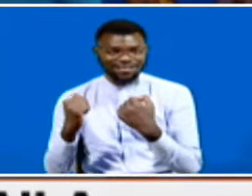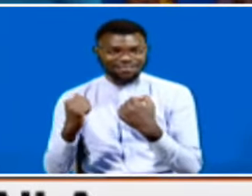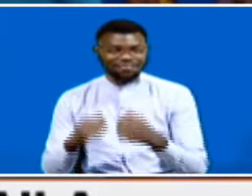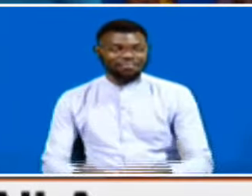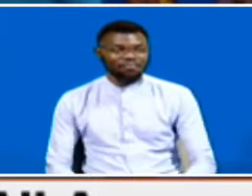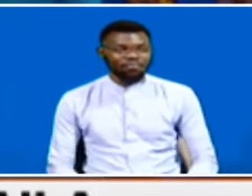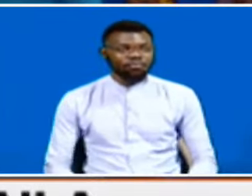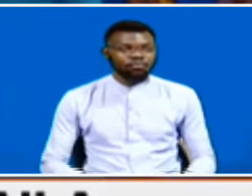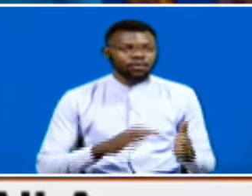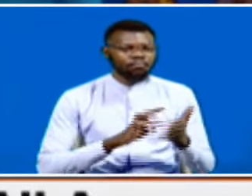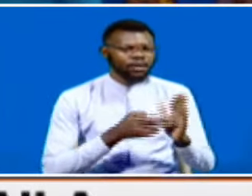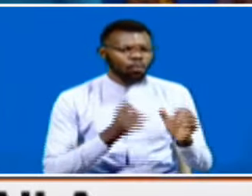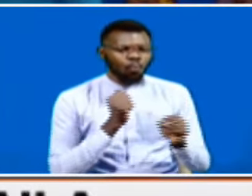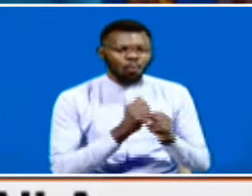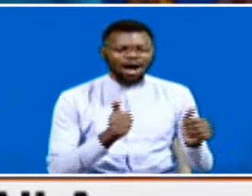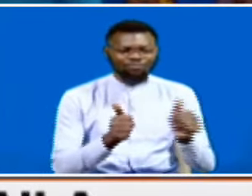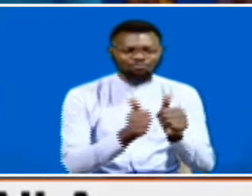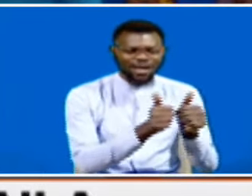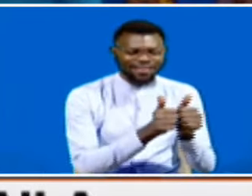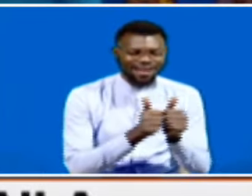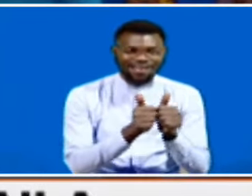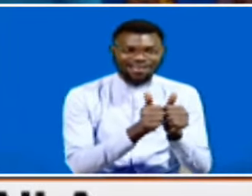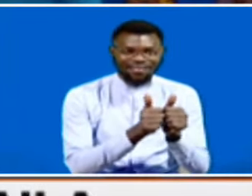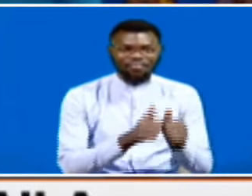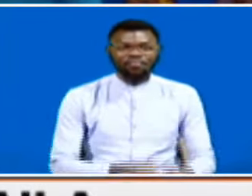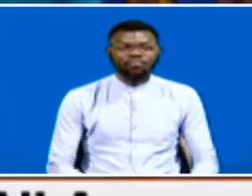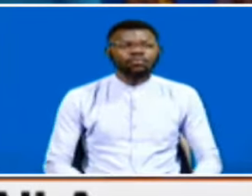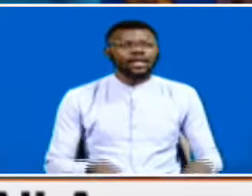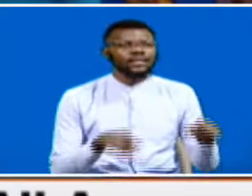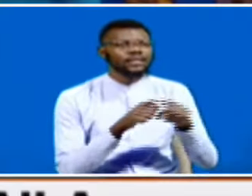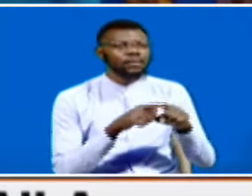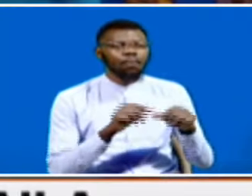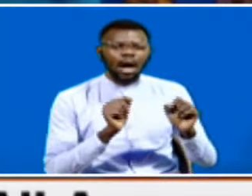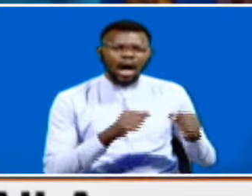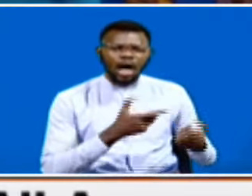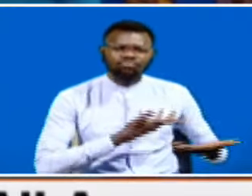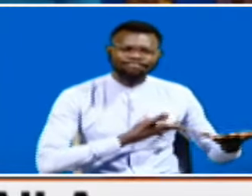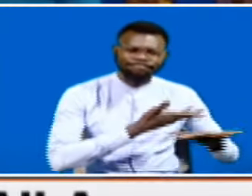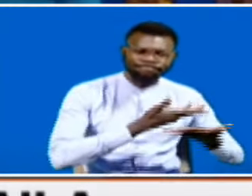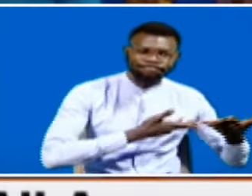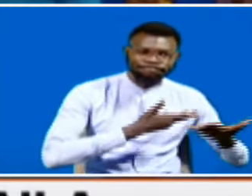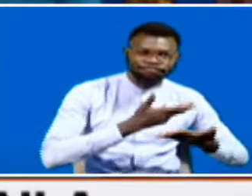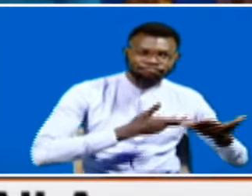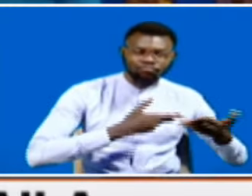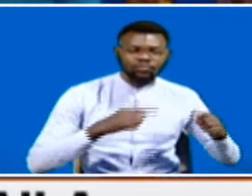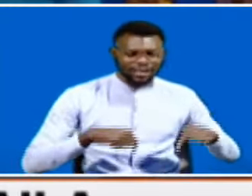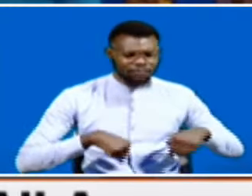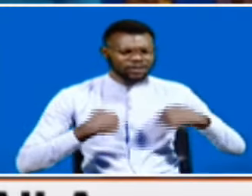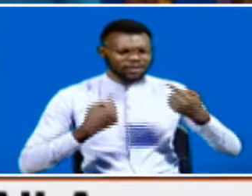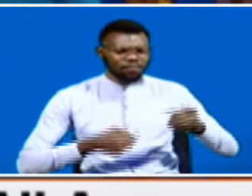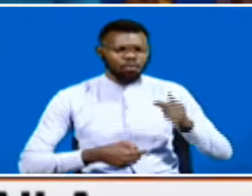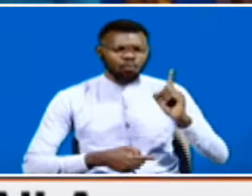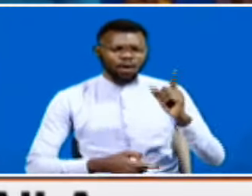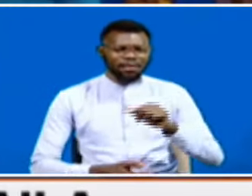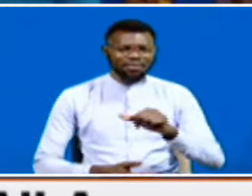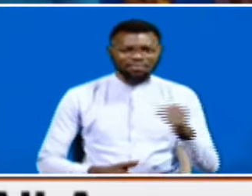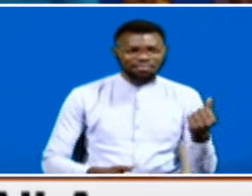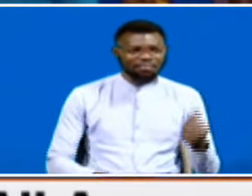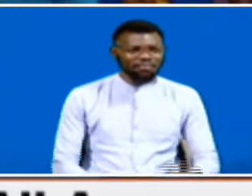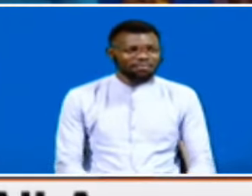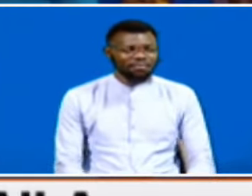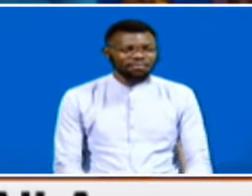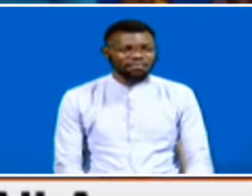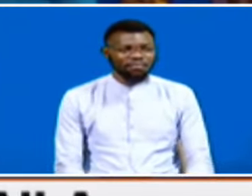we can do things together and we can consult amongst one another.